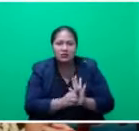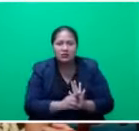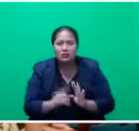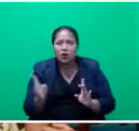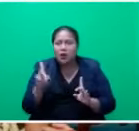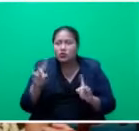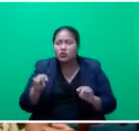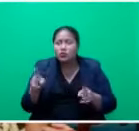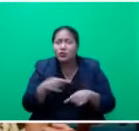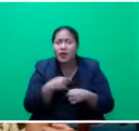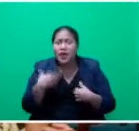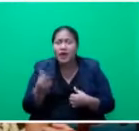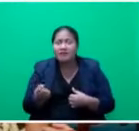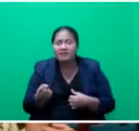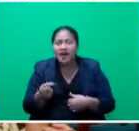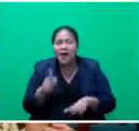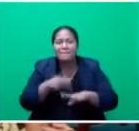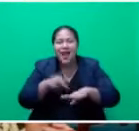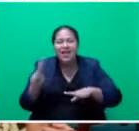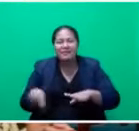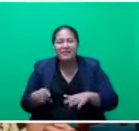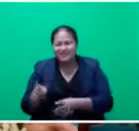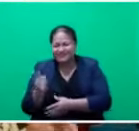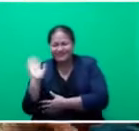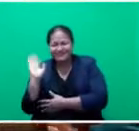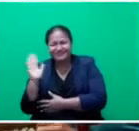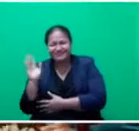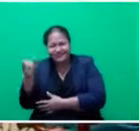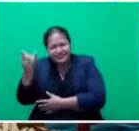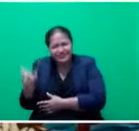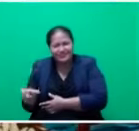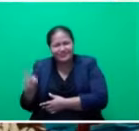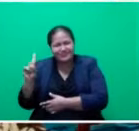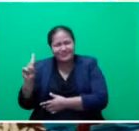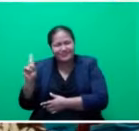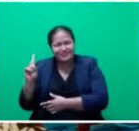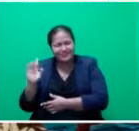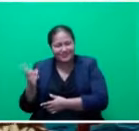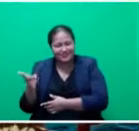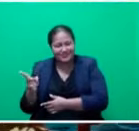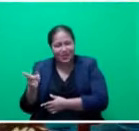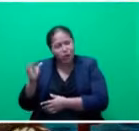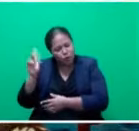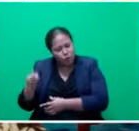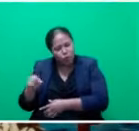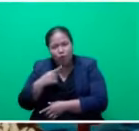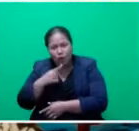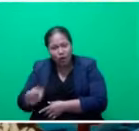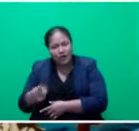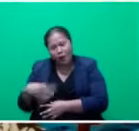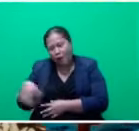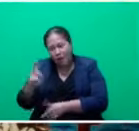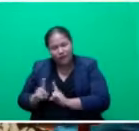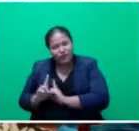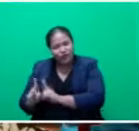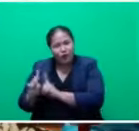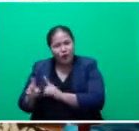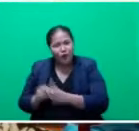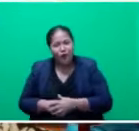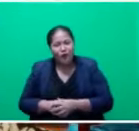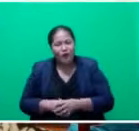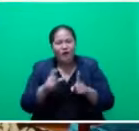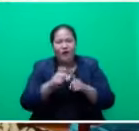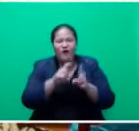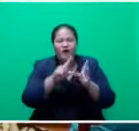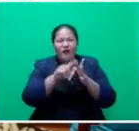dictatorship. Even the other ministers, many of them do not know what's going on in the government. They don't even know the